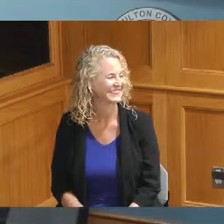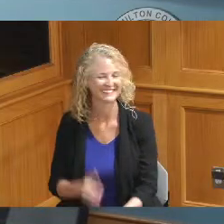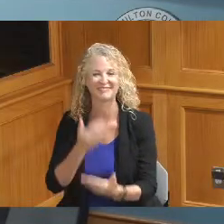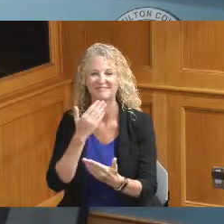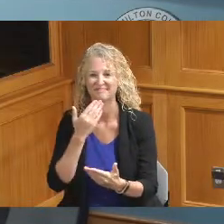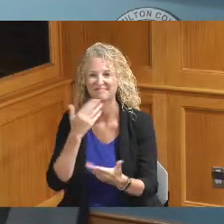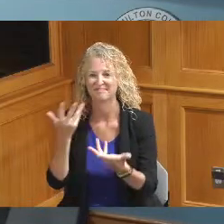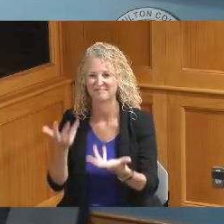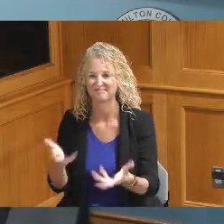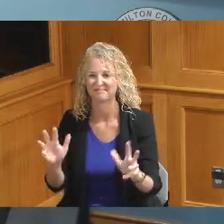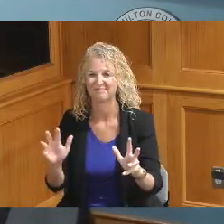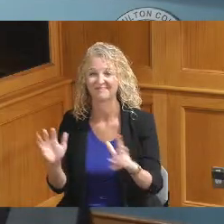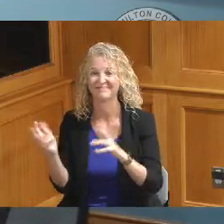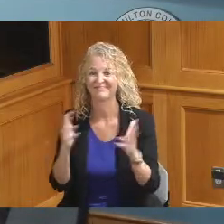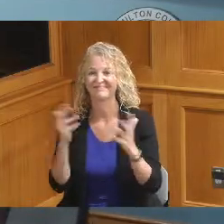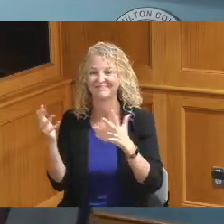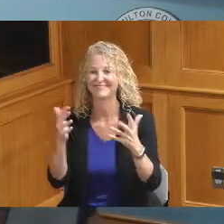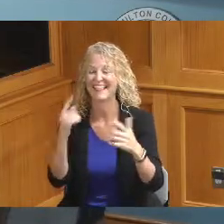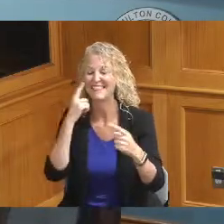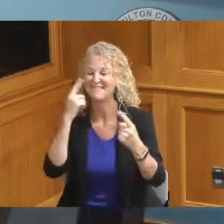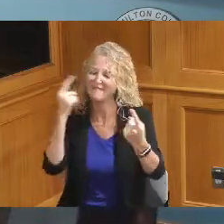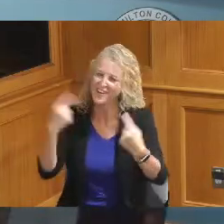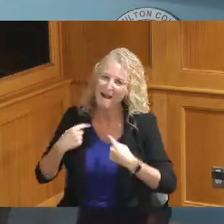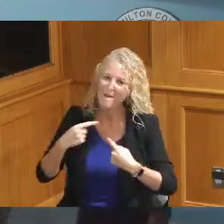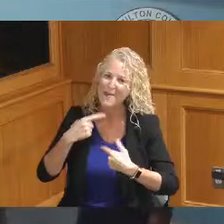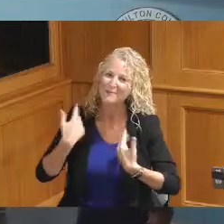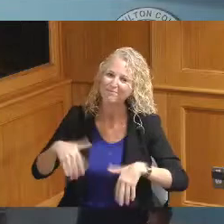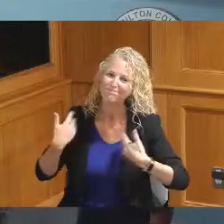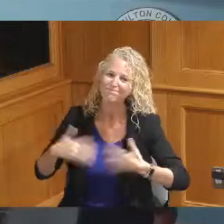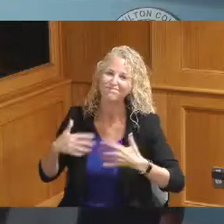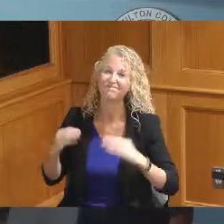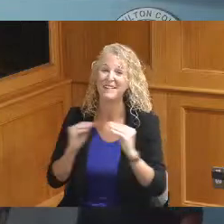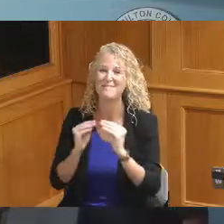All right, thank you. Thank you all for being here. Really appreciate